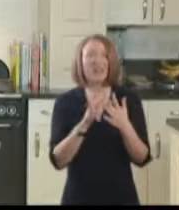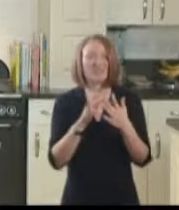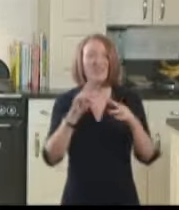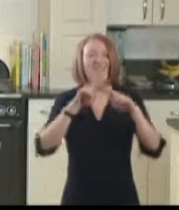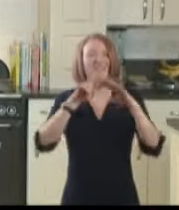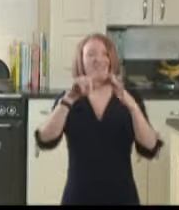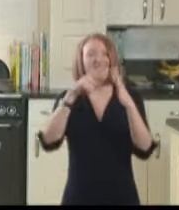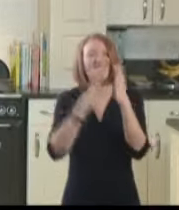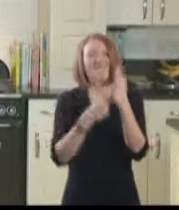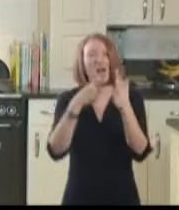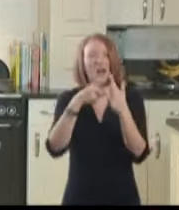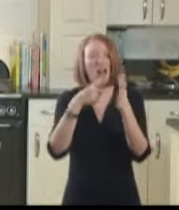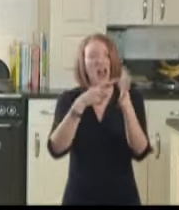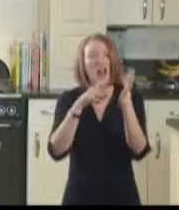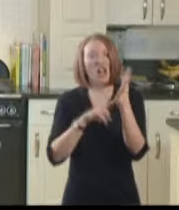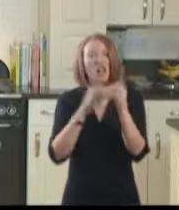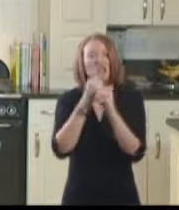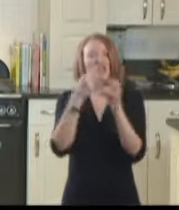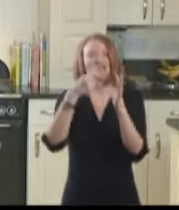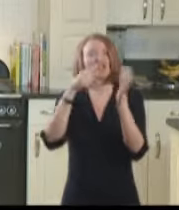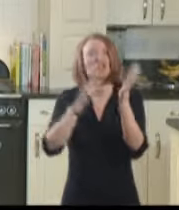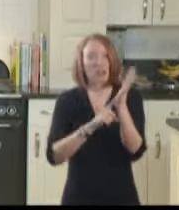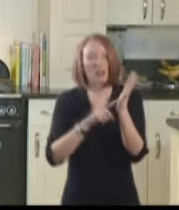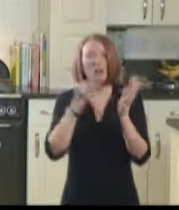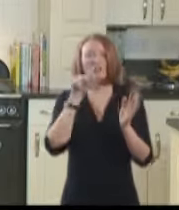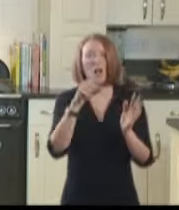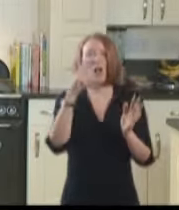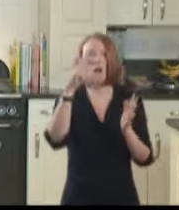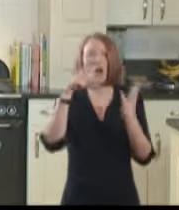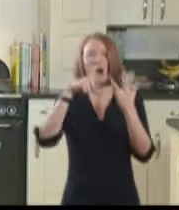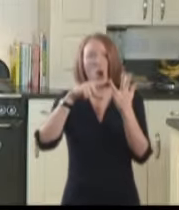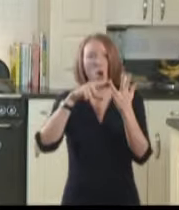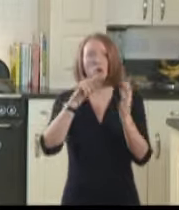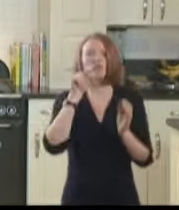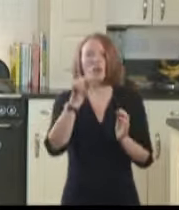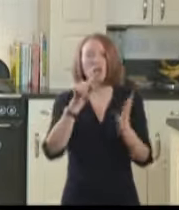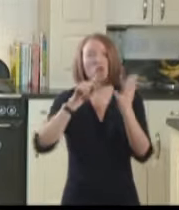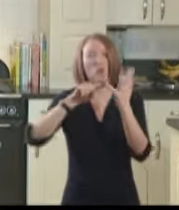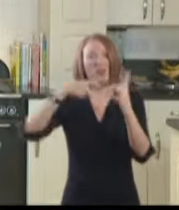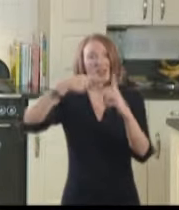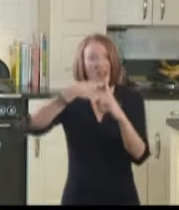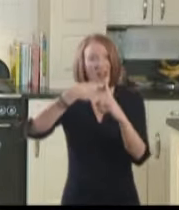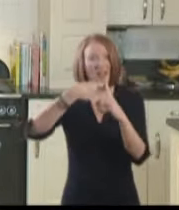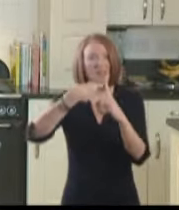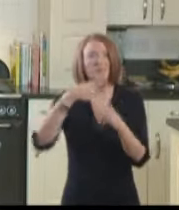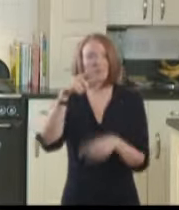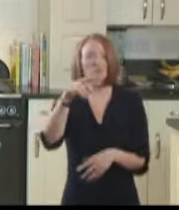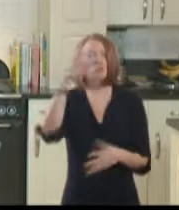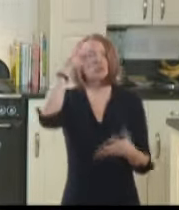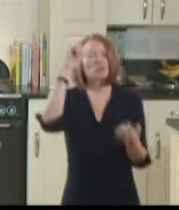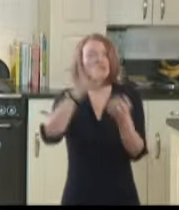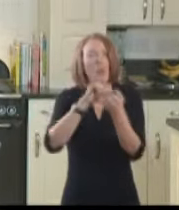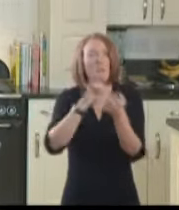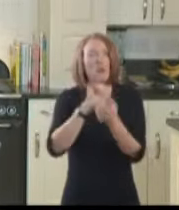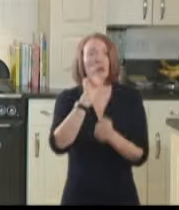These products are available from leading DIY stores and supermarkets. All stockists can be found at